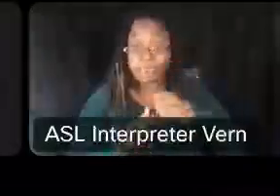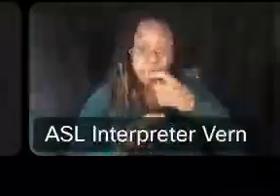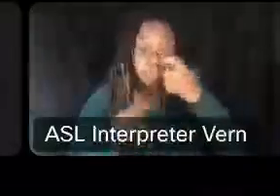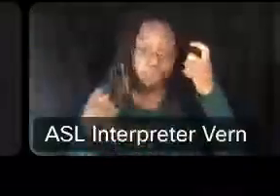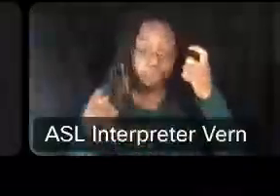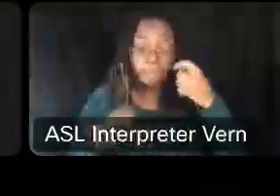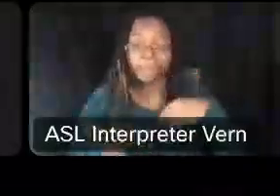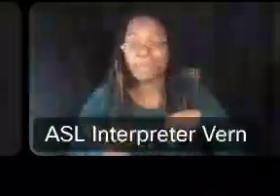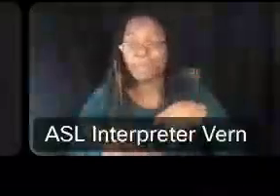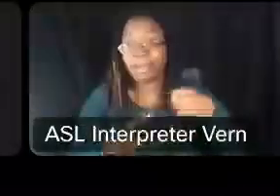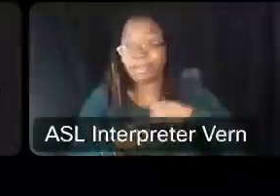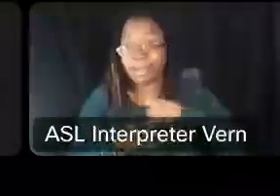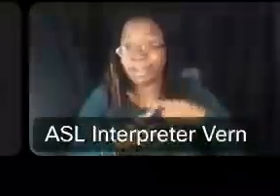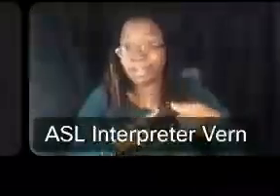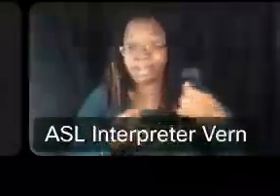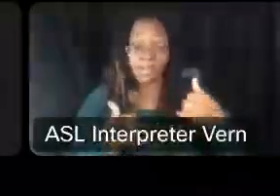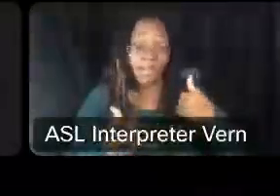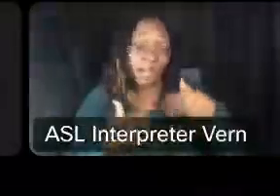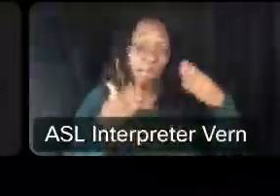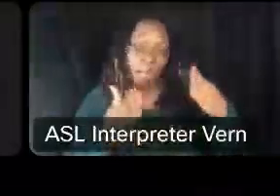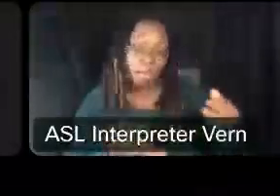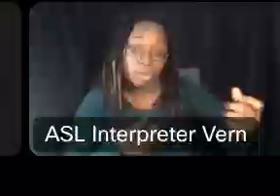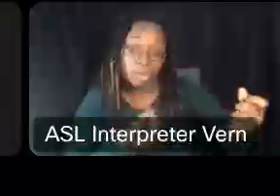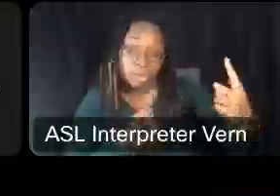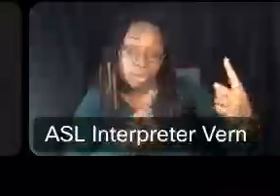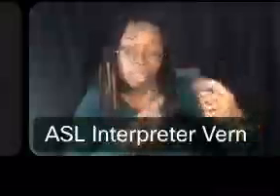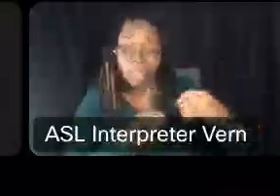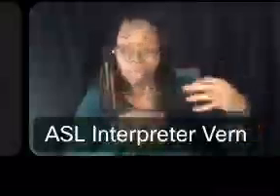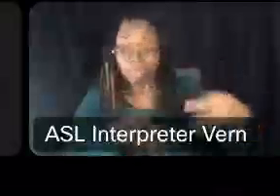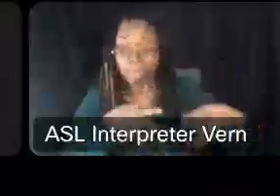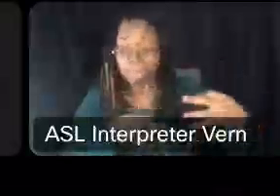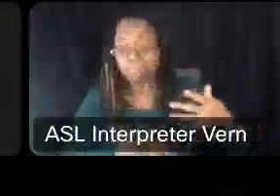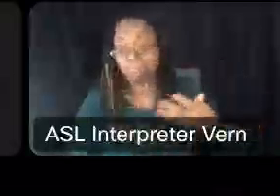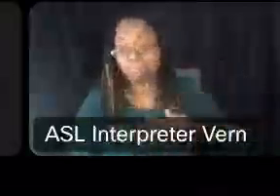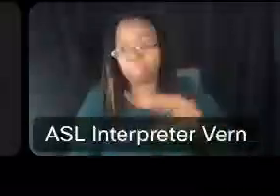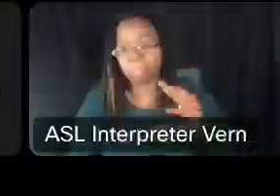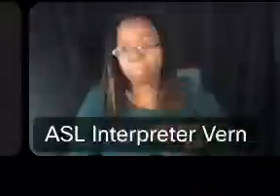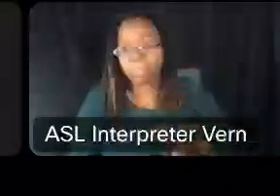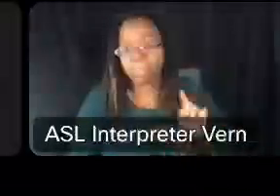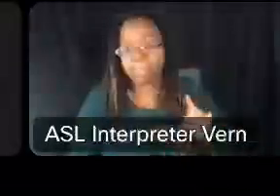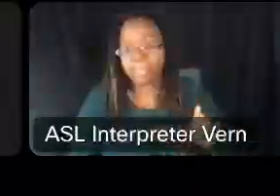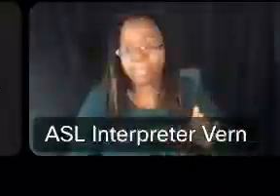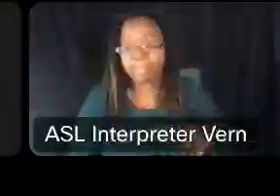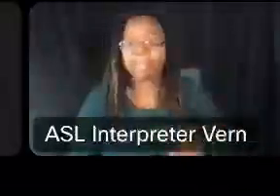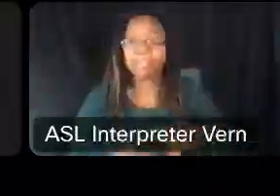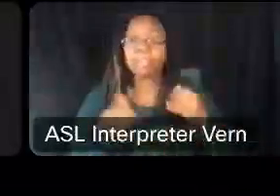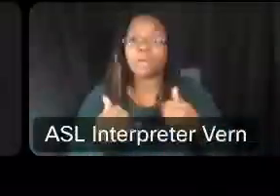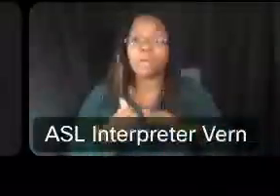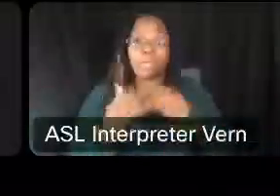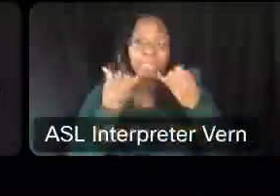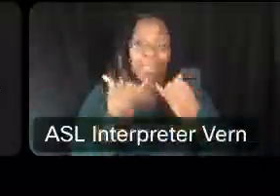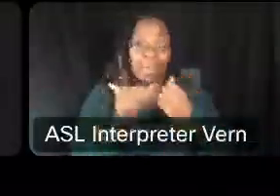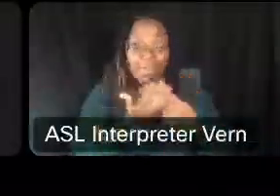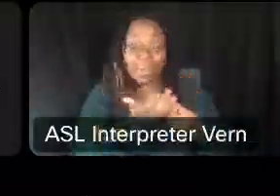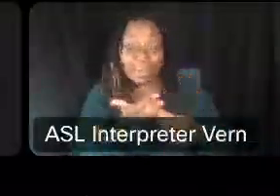having someone who understands that without judgment has been incredibly helpful. So as we spend time together in this